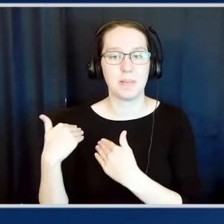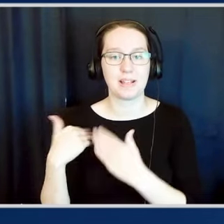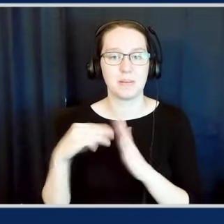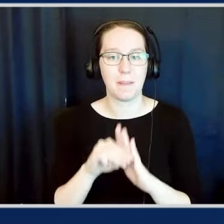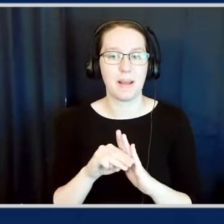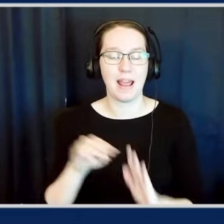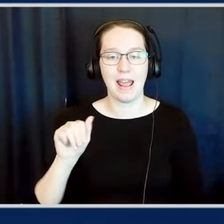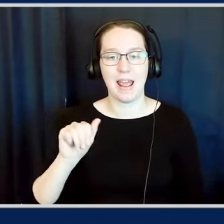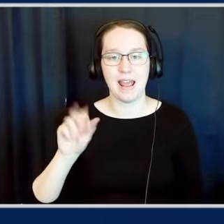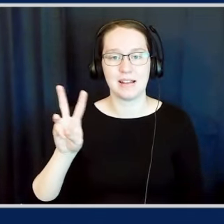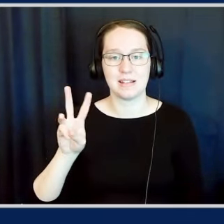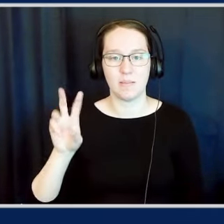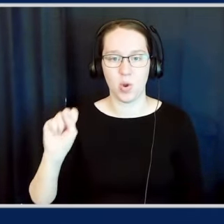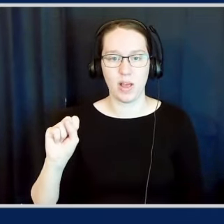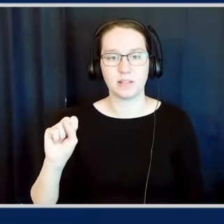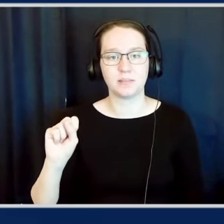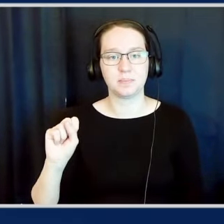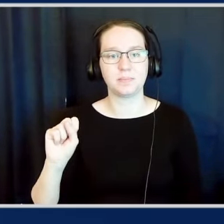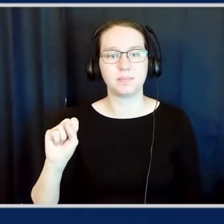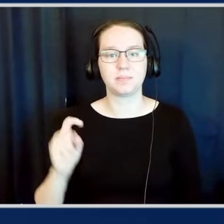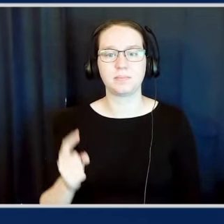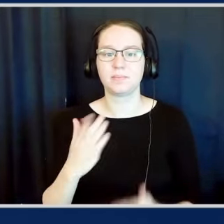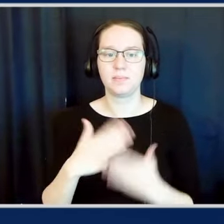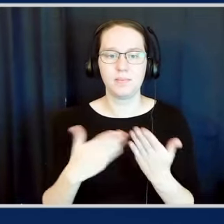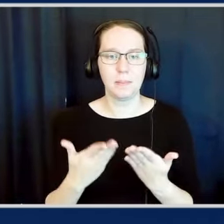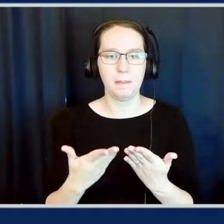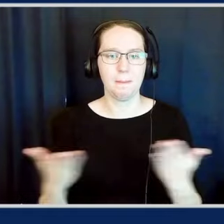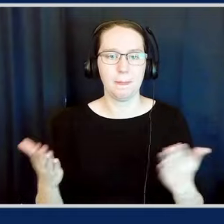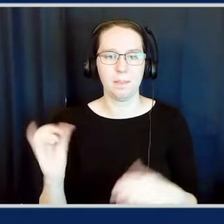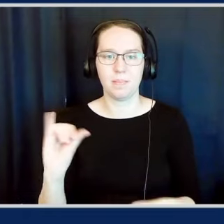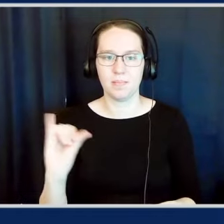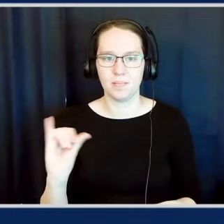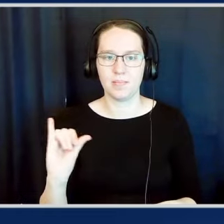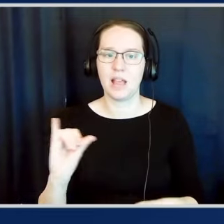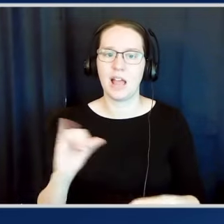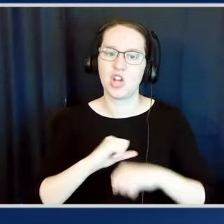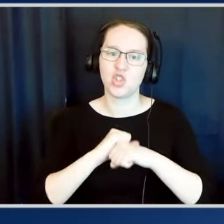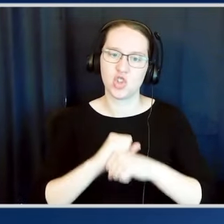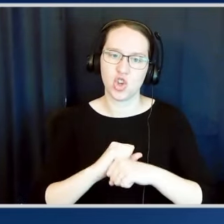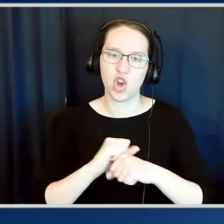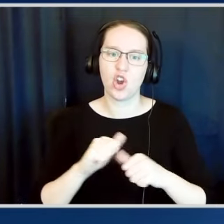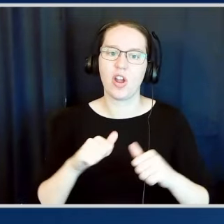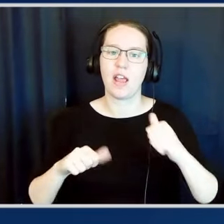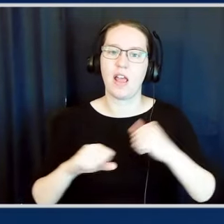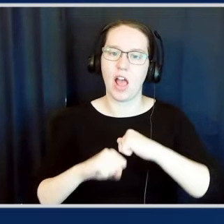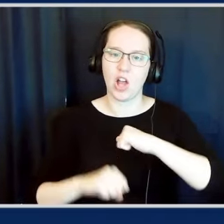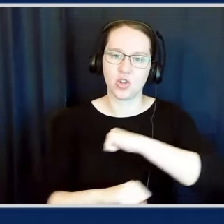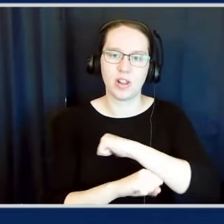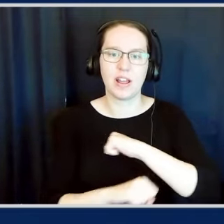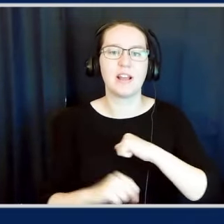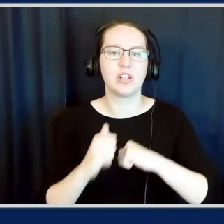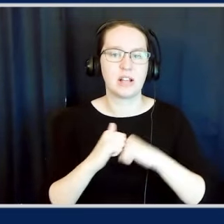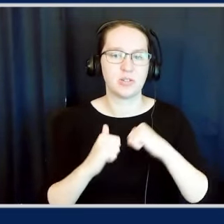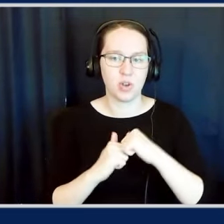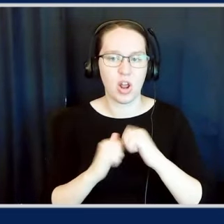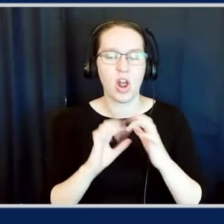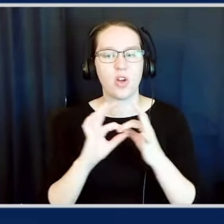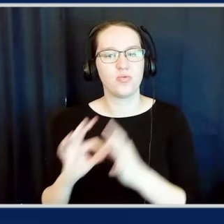right? And so some of the things, like securing the underlying infrastructure ultimately fall into AWS's